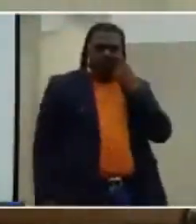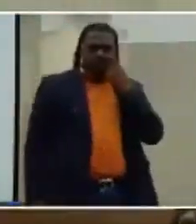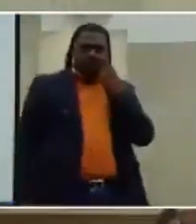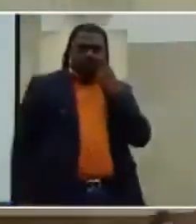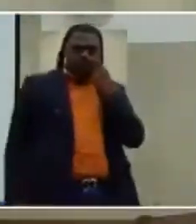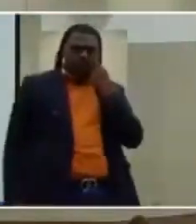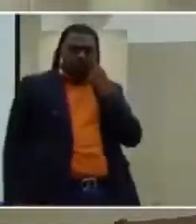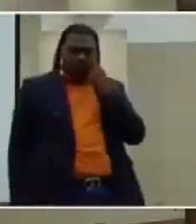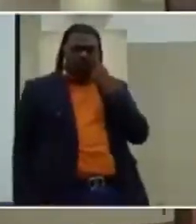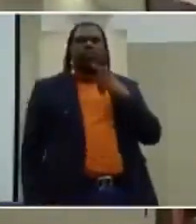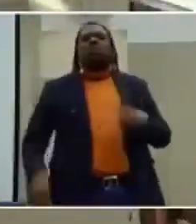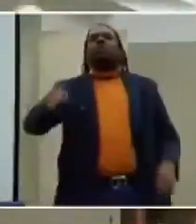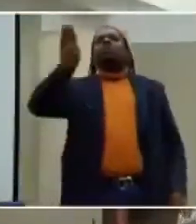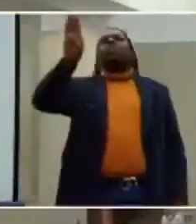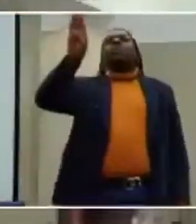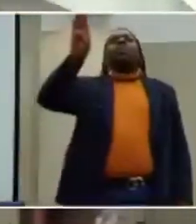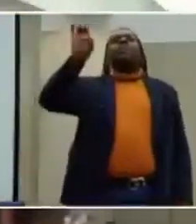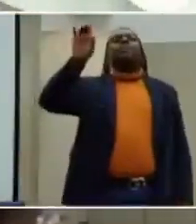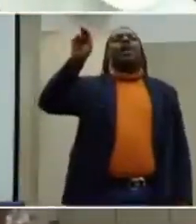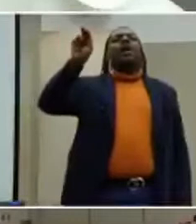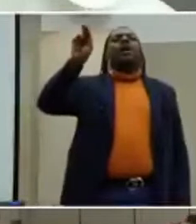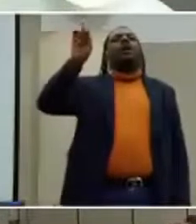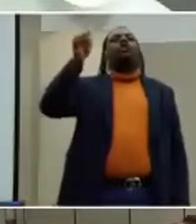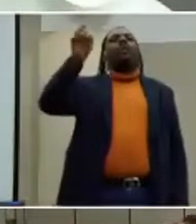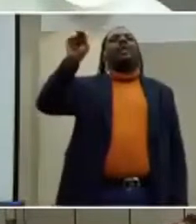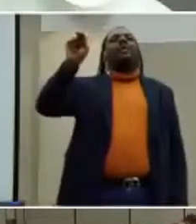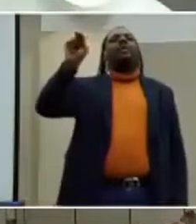All right, Mr. Benjamin Durbin.